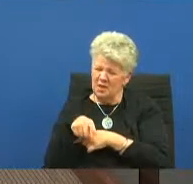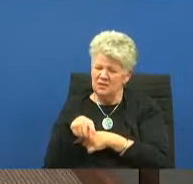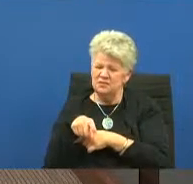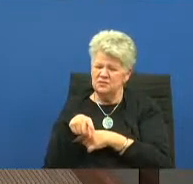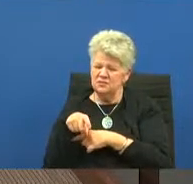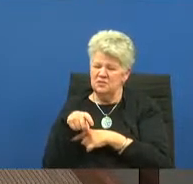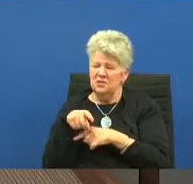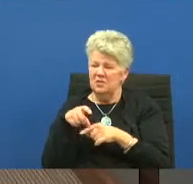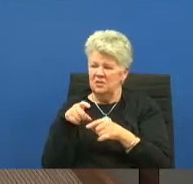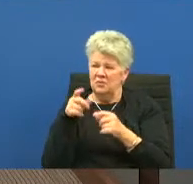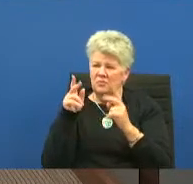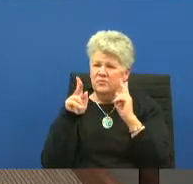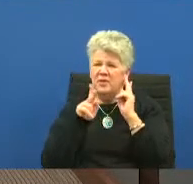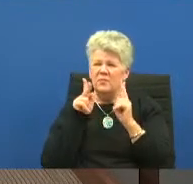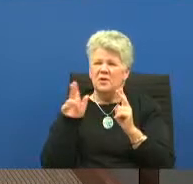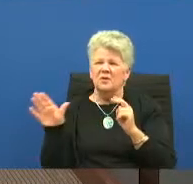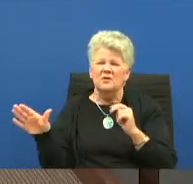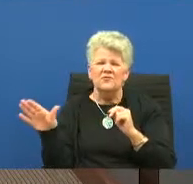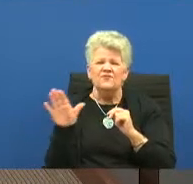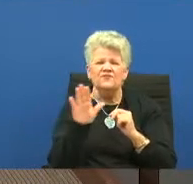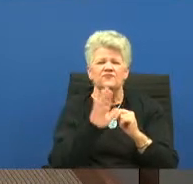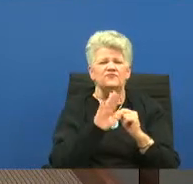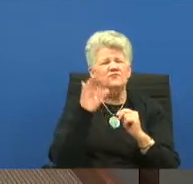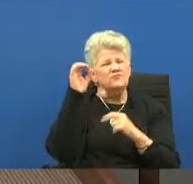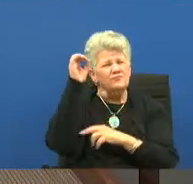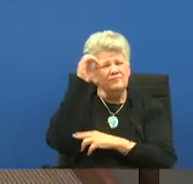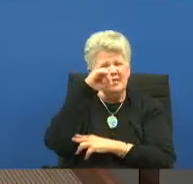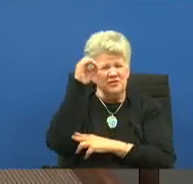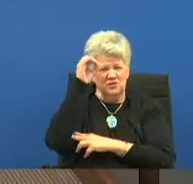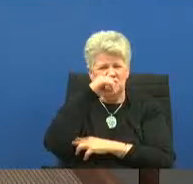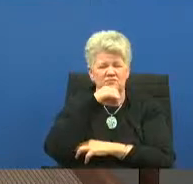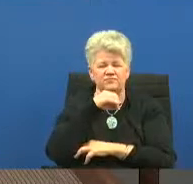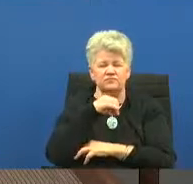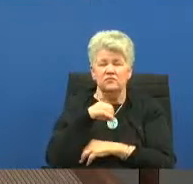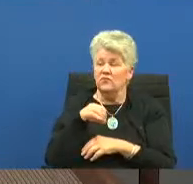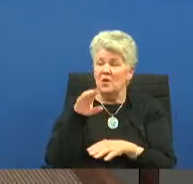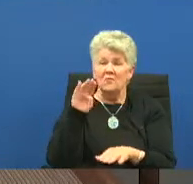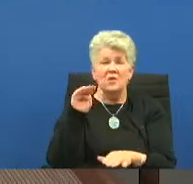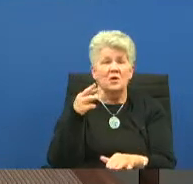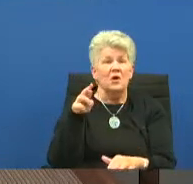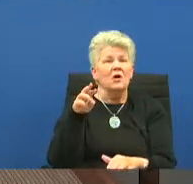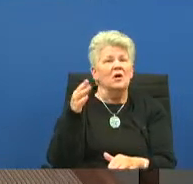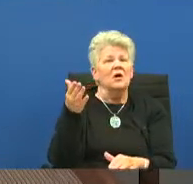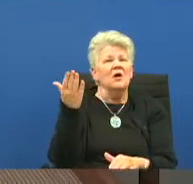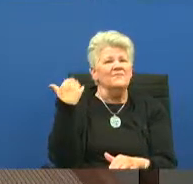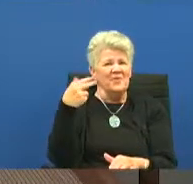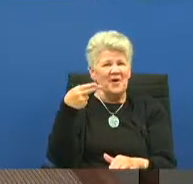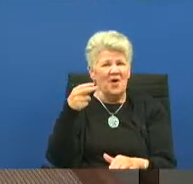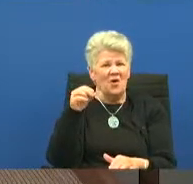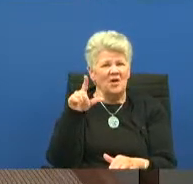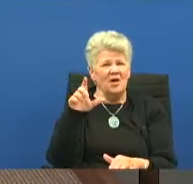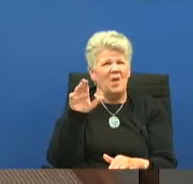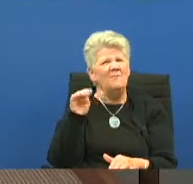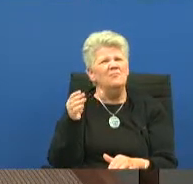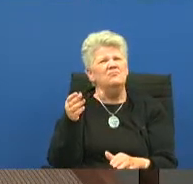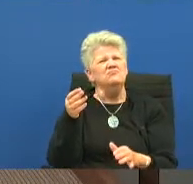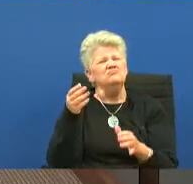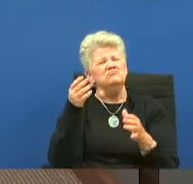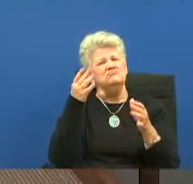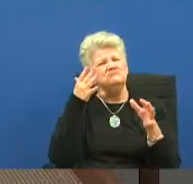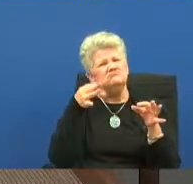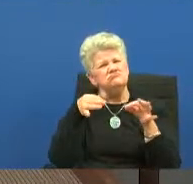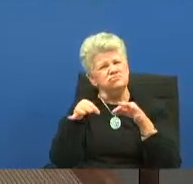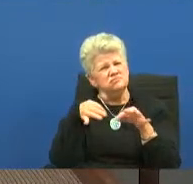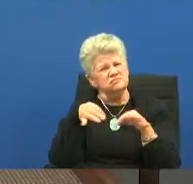a voice. I've had a couple of meetings on it, so Mr. Holcomb, if you could come up and just give us a kind of a look at what it would